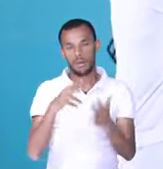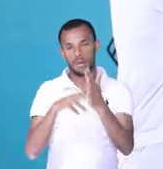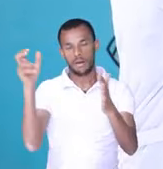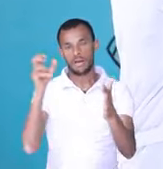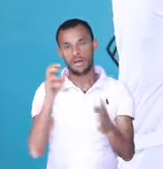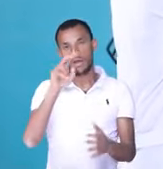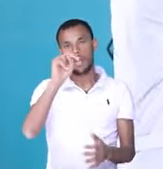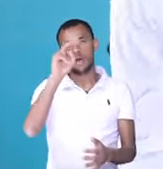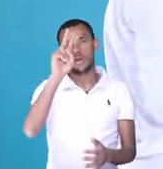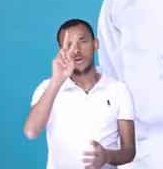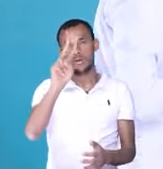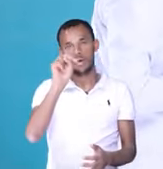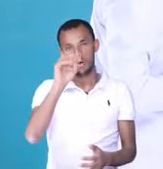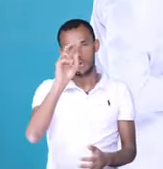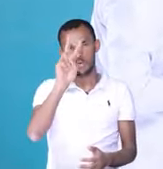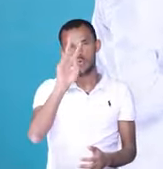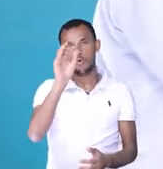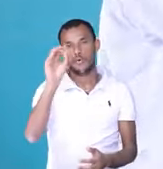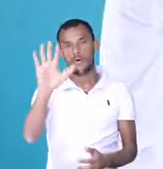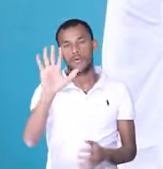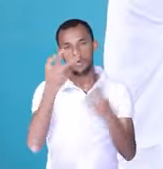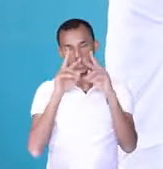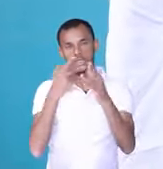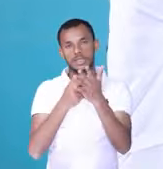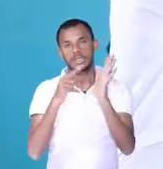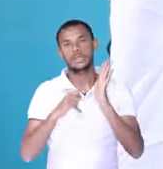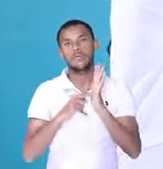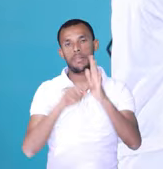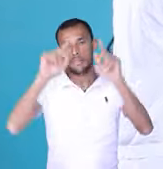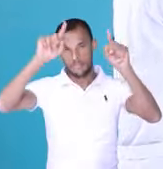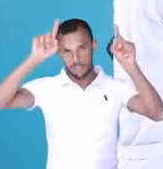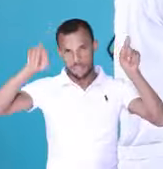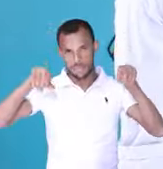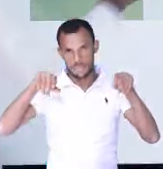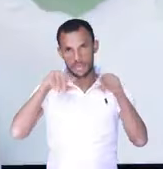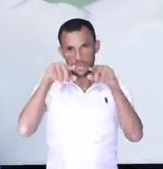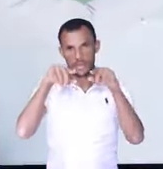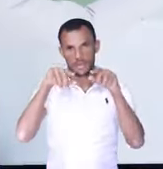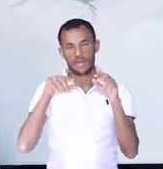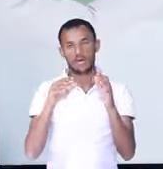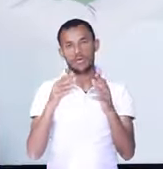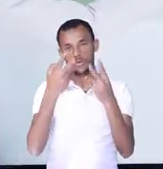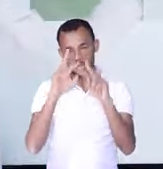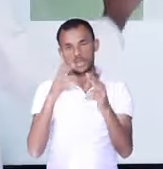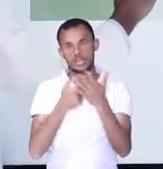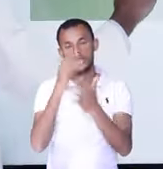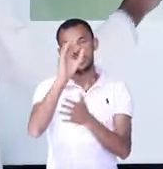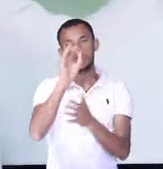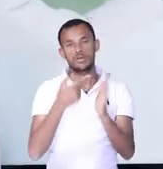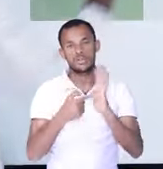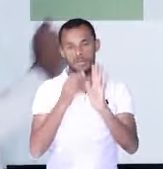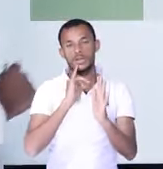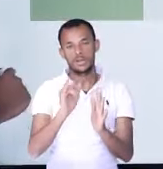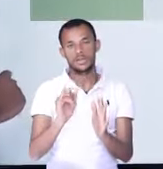Initial N2O5 concentration. This symbol, square bracket, is concentration. This 0 symbol